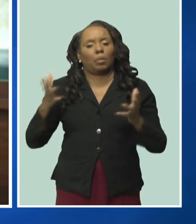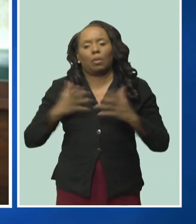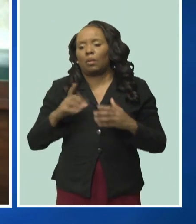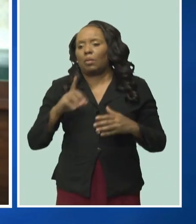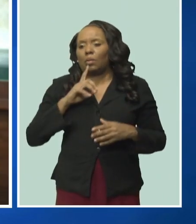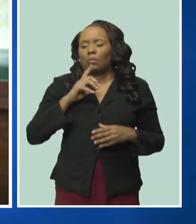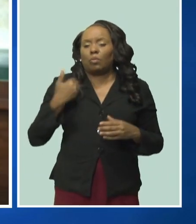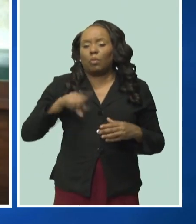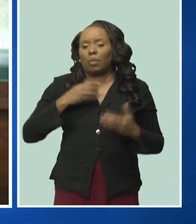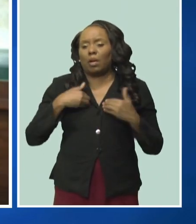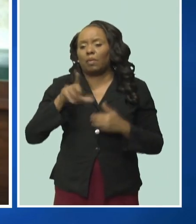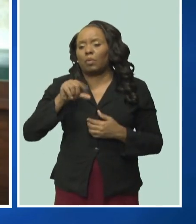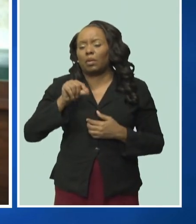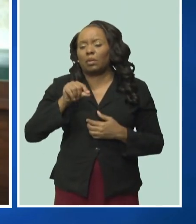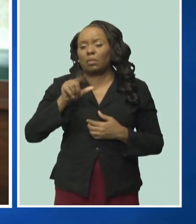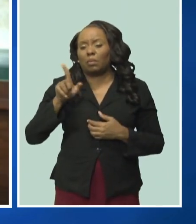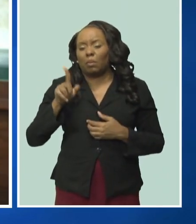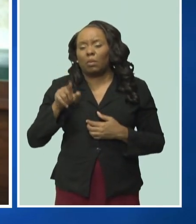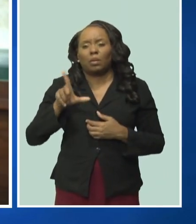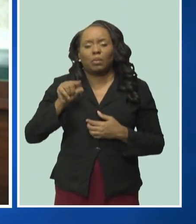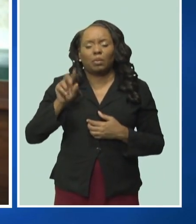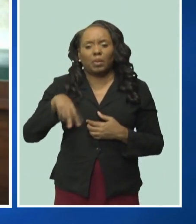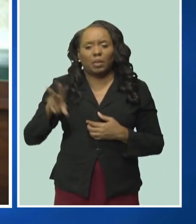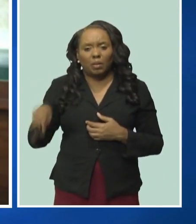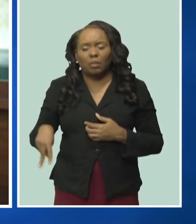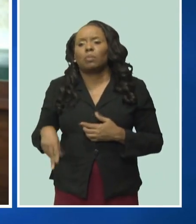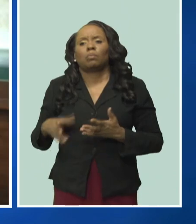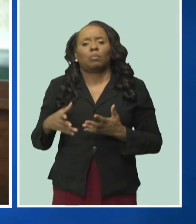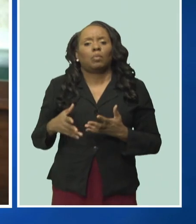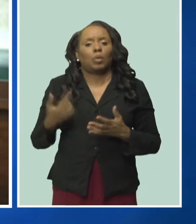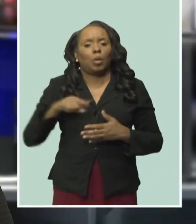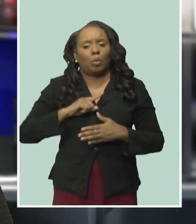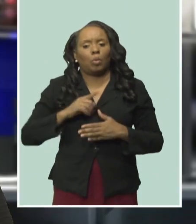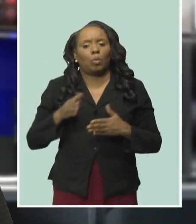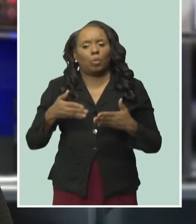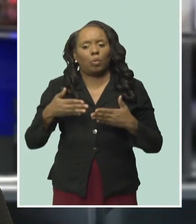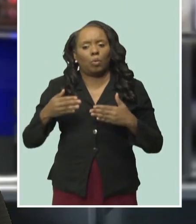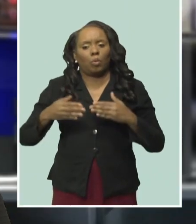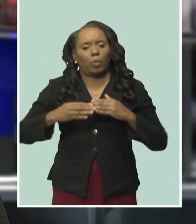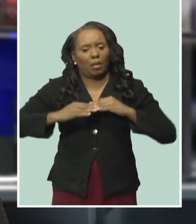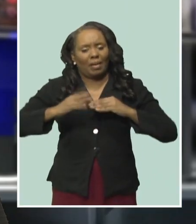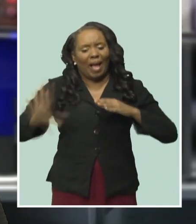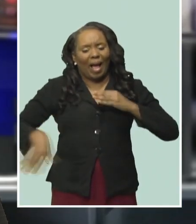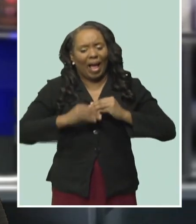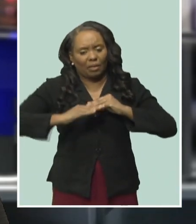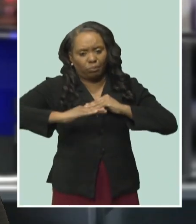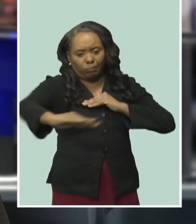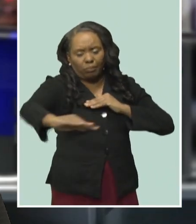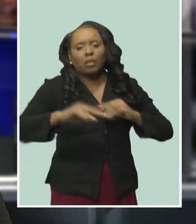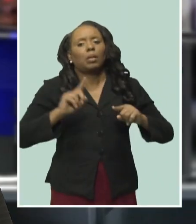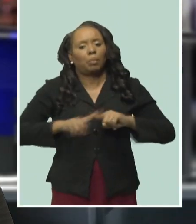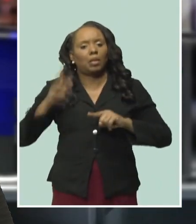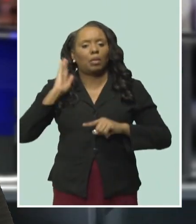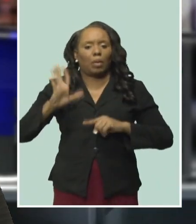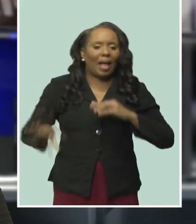in 2021, 2022, we've already outgrown that expansion. Air traffic control, meanwhile,